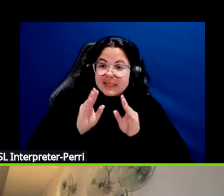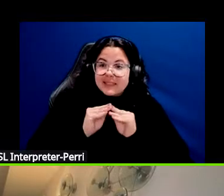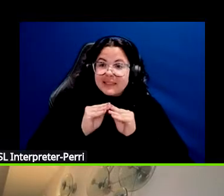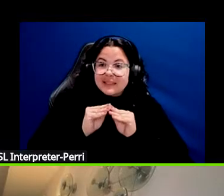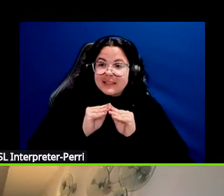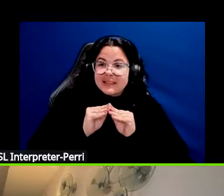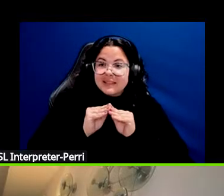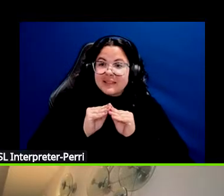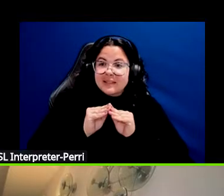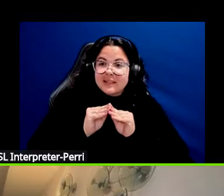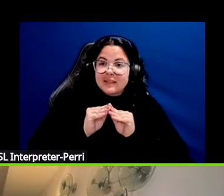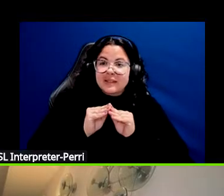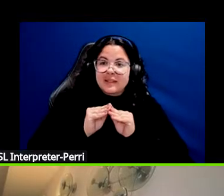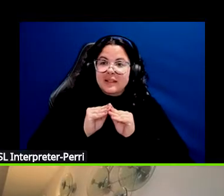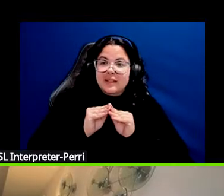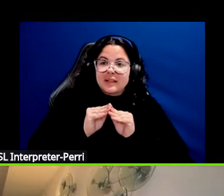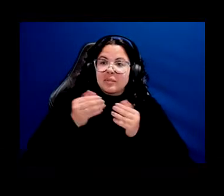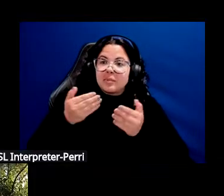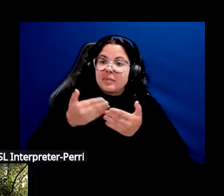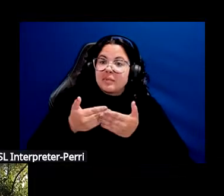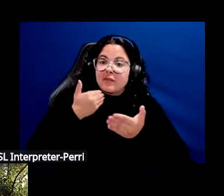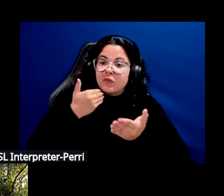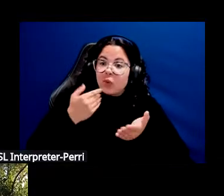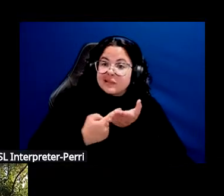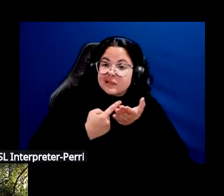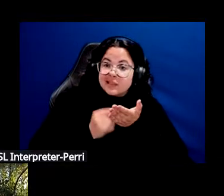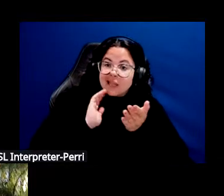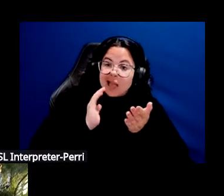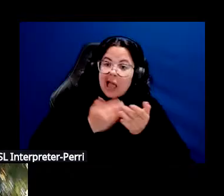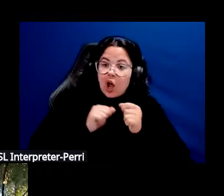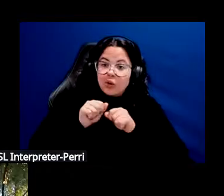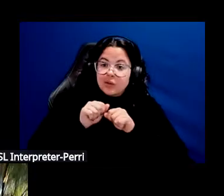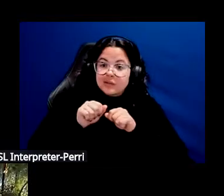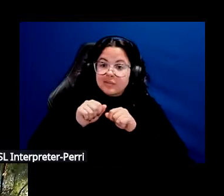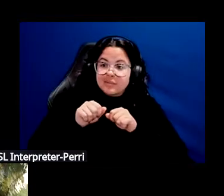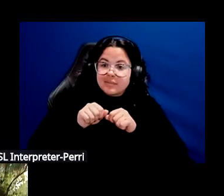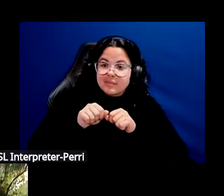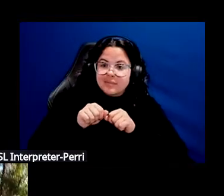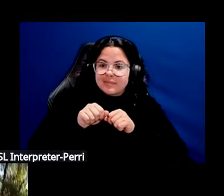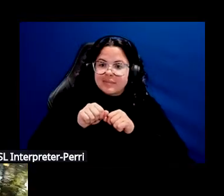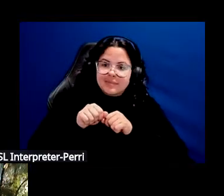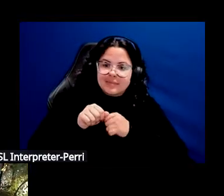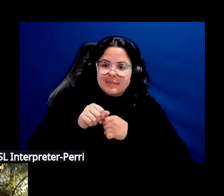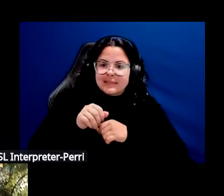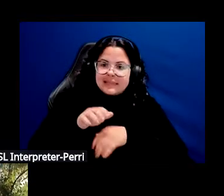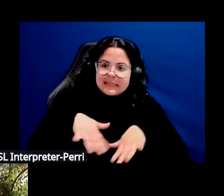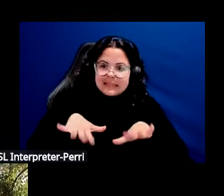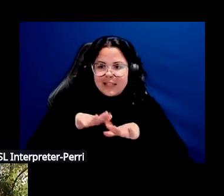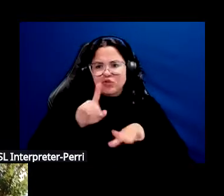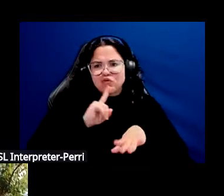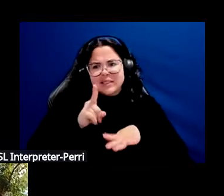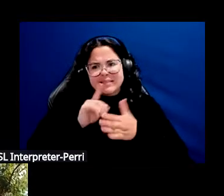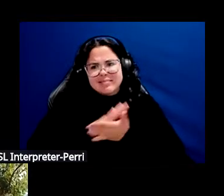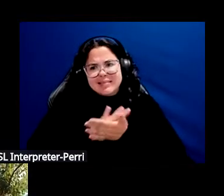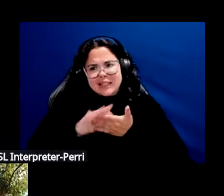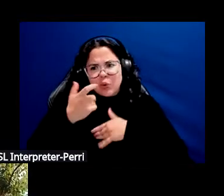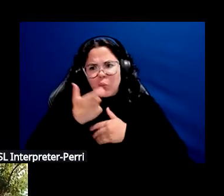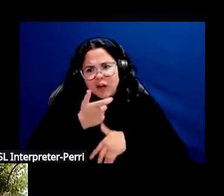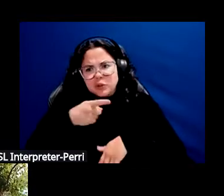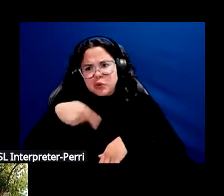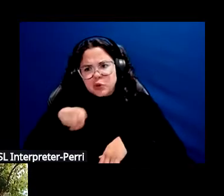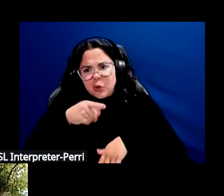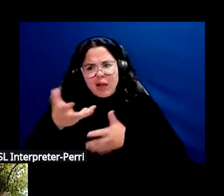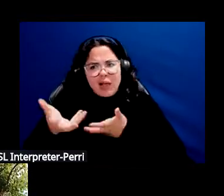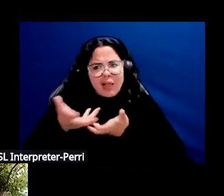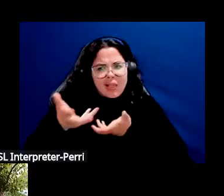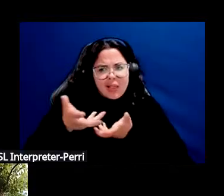And before I talk about our site, I think I said this the last time you invited me. It's really a pleasure to watch all of you, interact